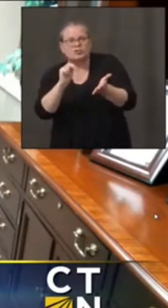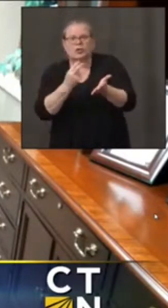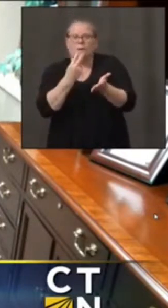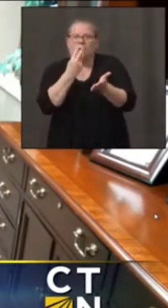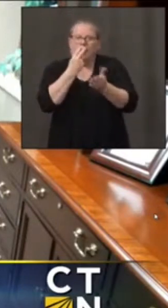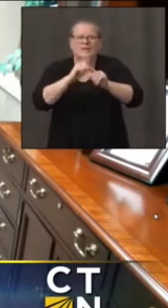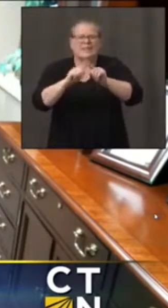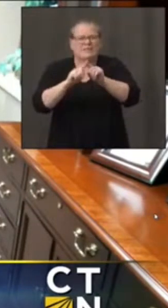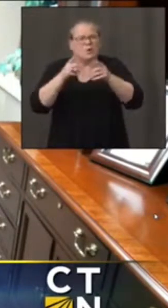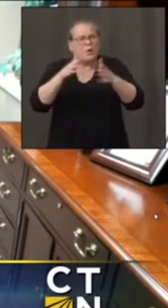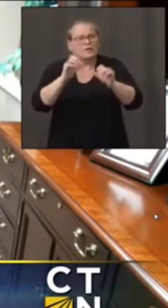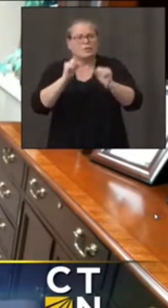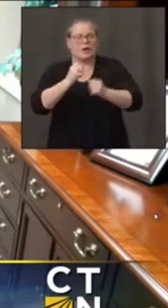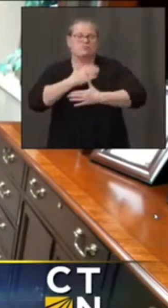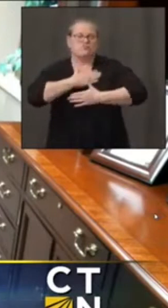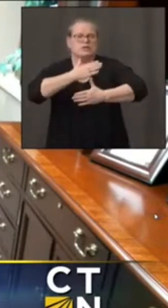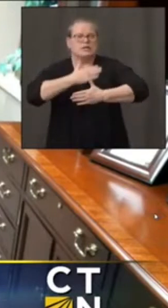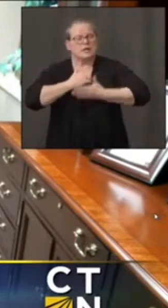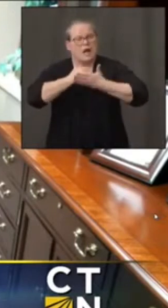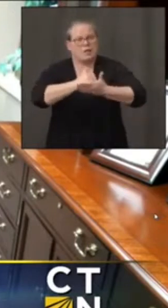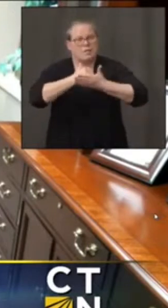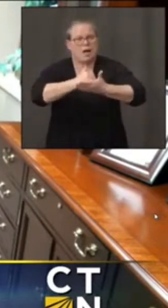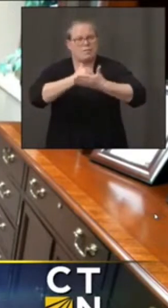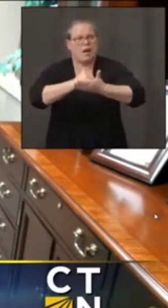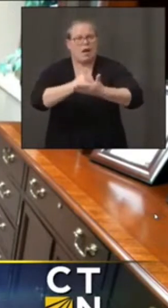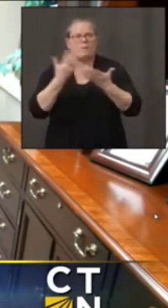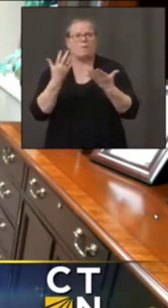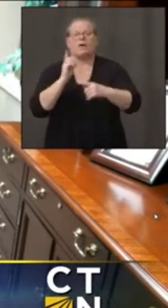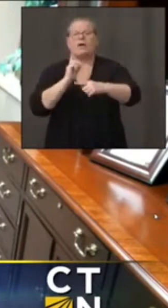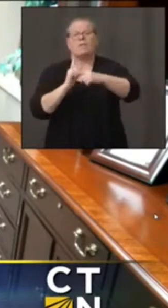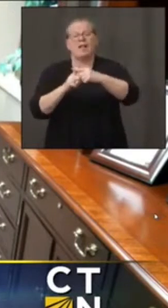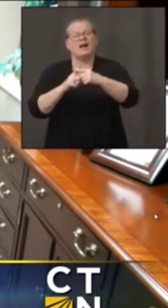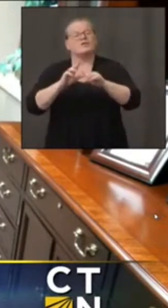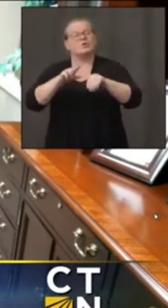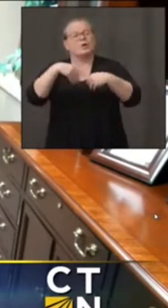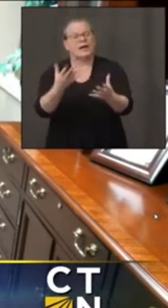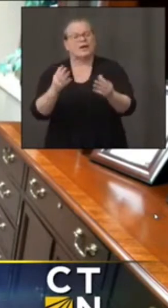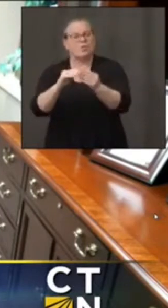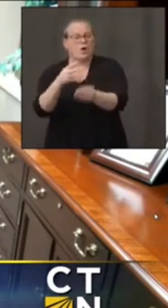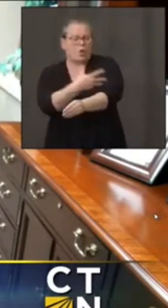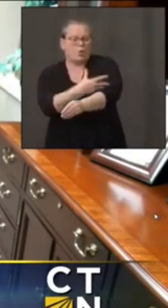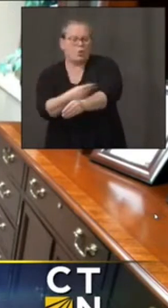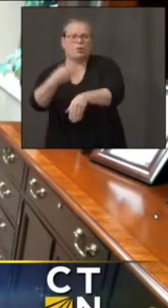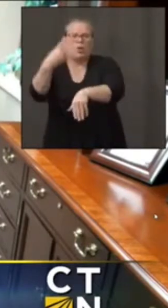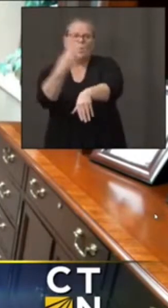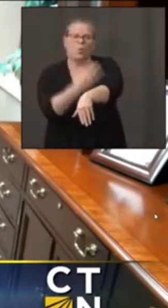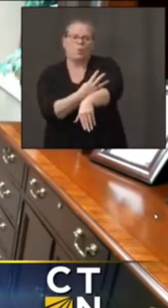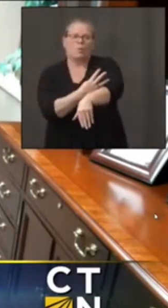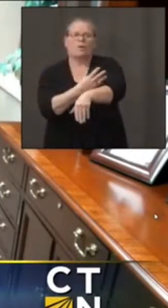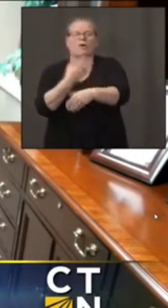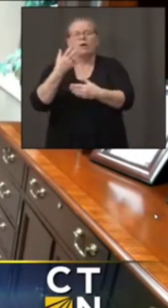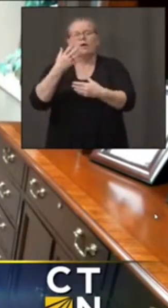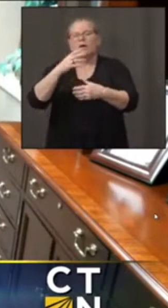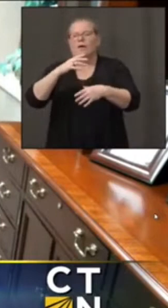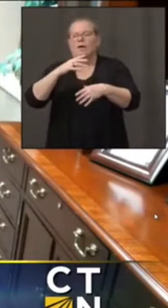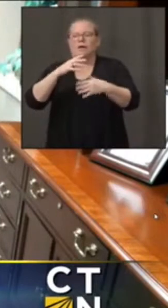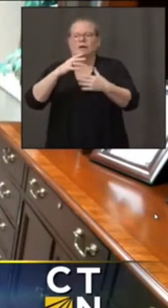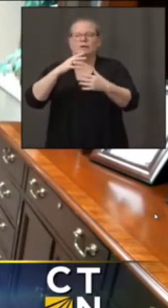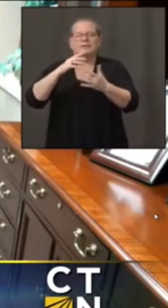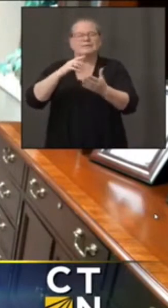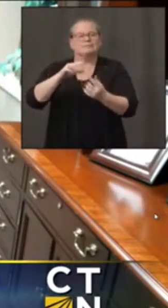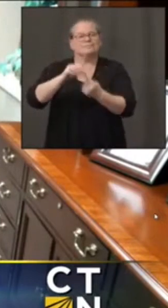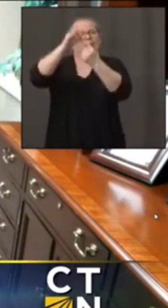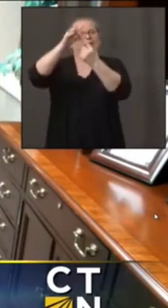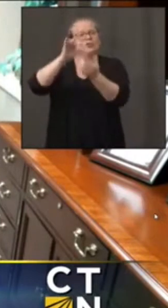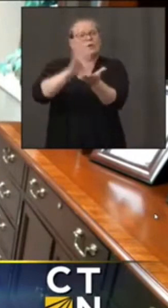We're also anticoagulating patients much earlier in the illness using dexamethasone, et cetera, and reducing